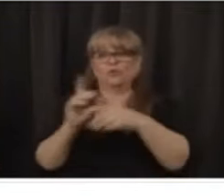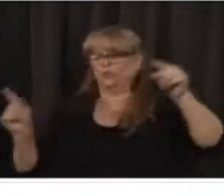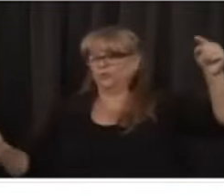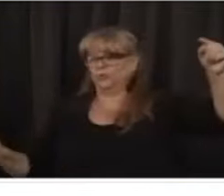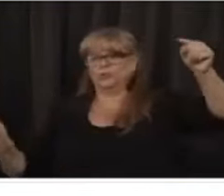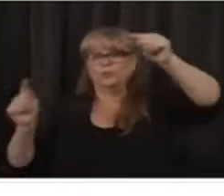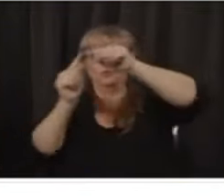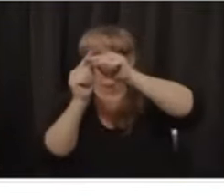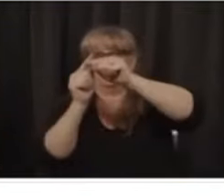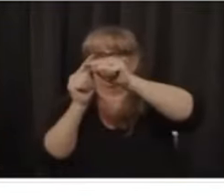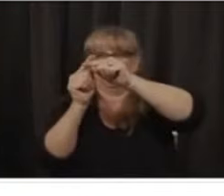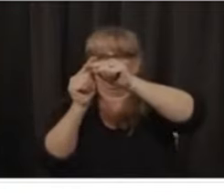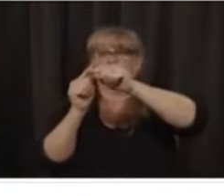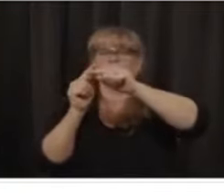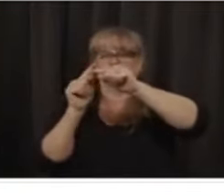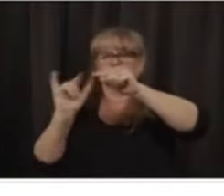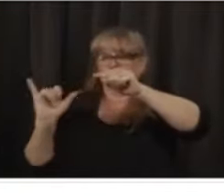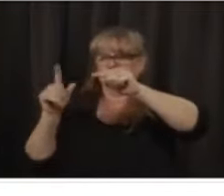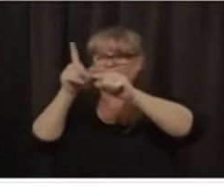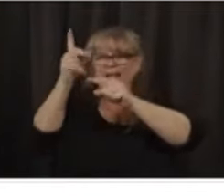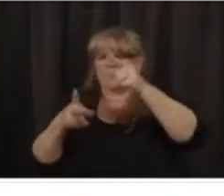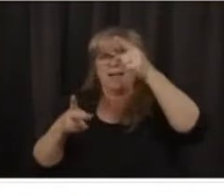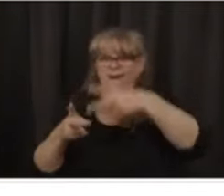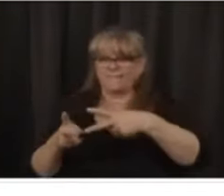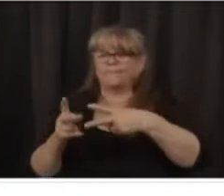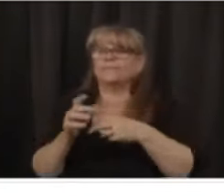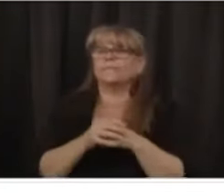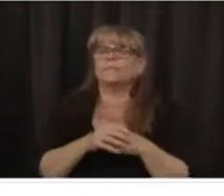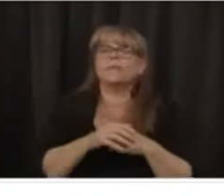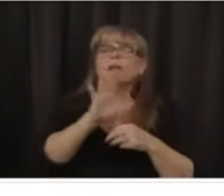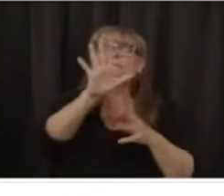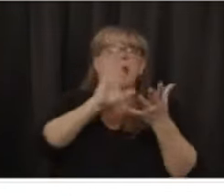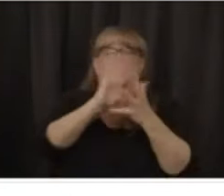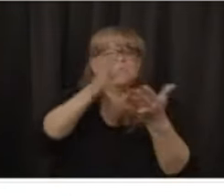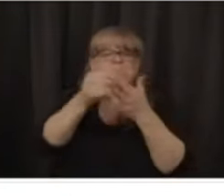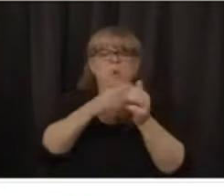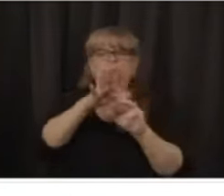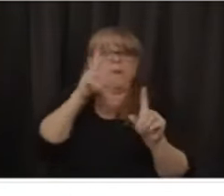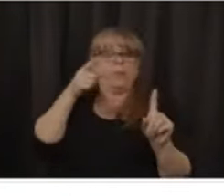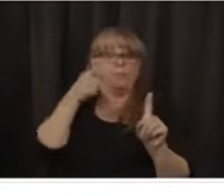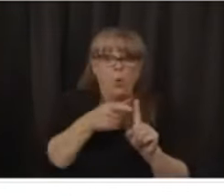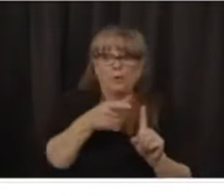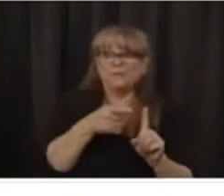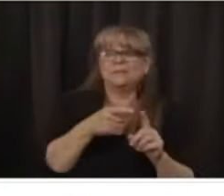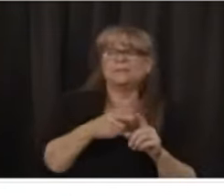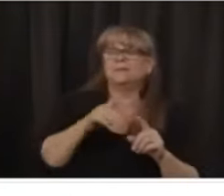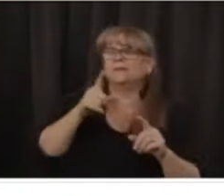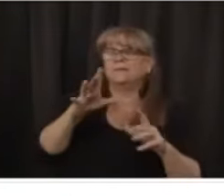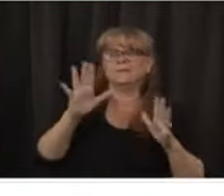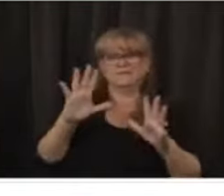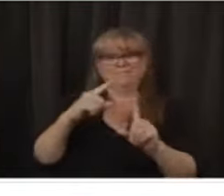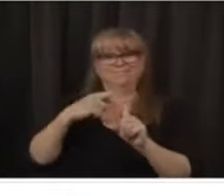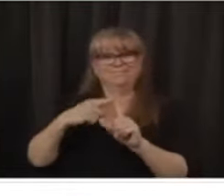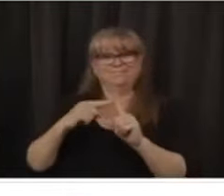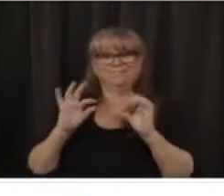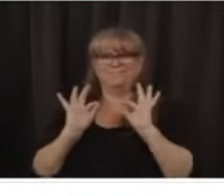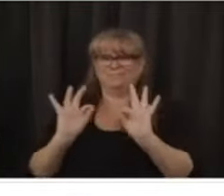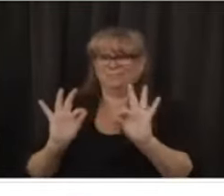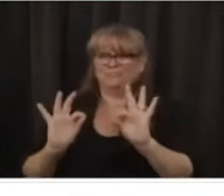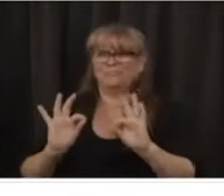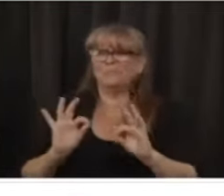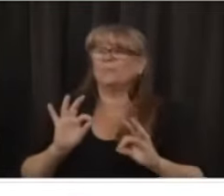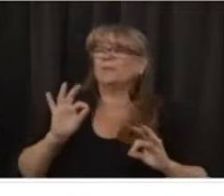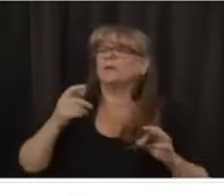rates. So overall, what we're really seeing here is our first clear sign, our first promising indication that we're seeing community level